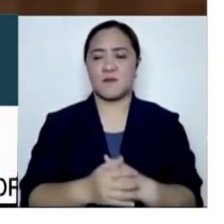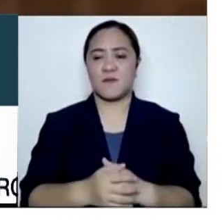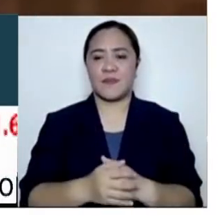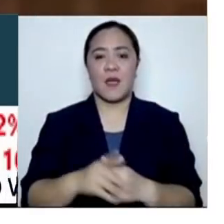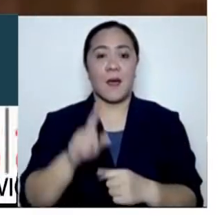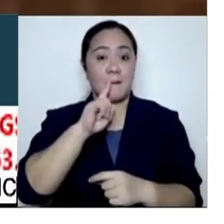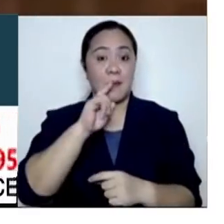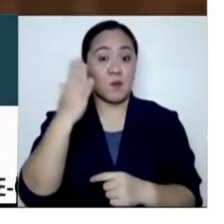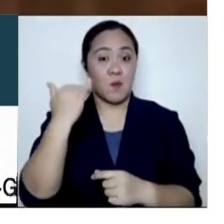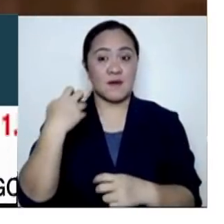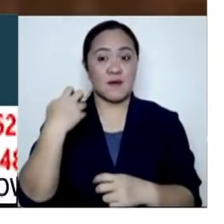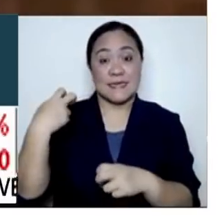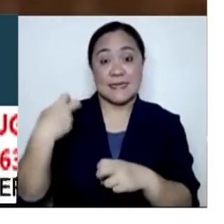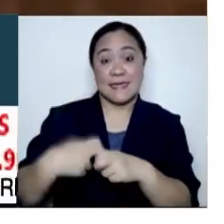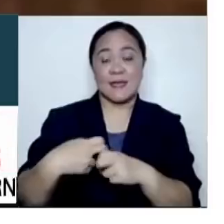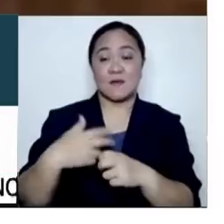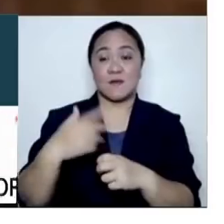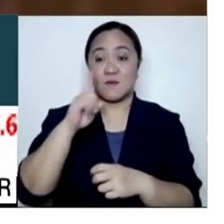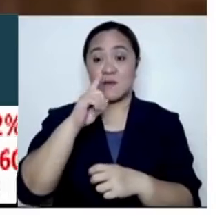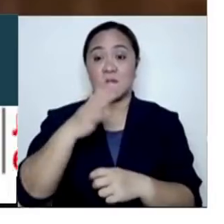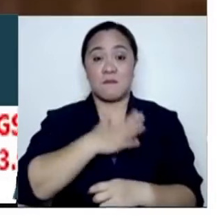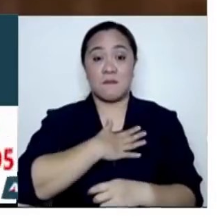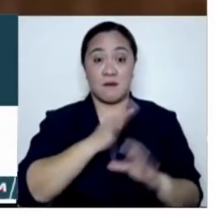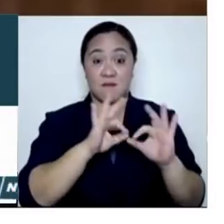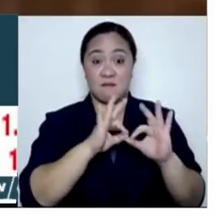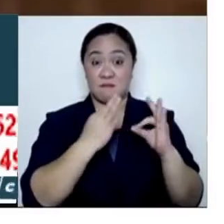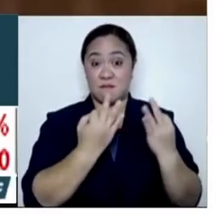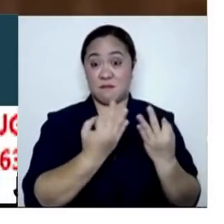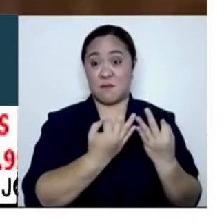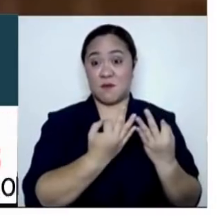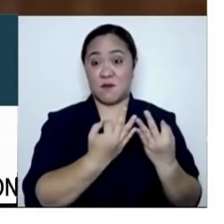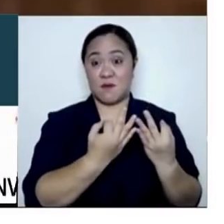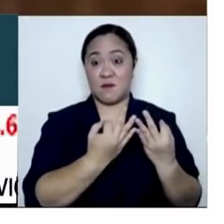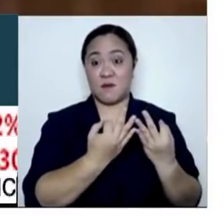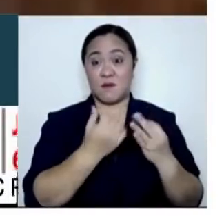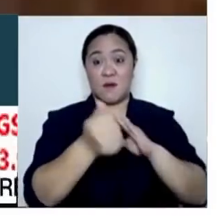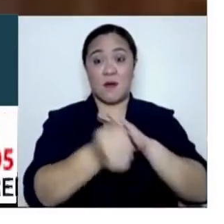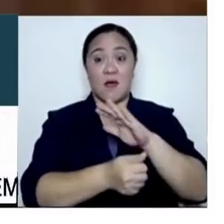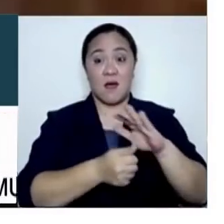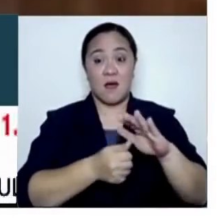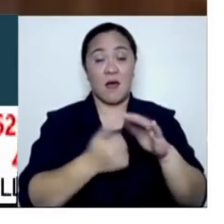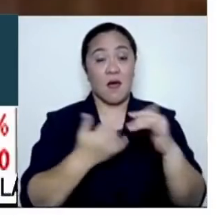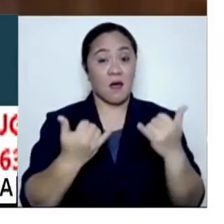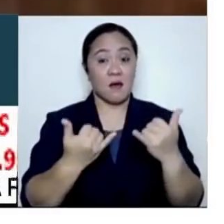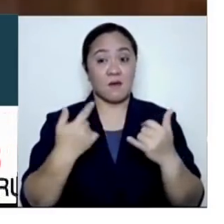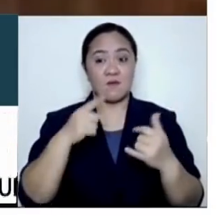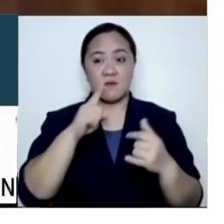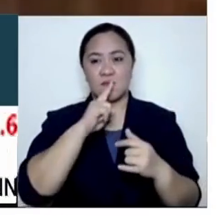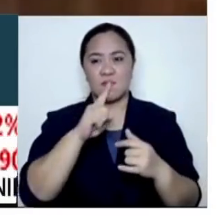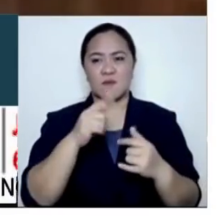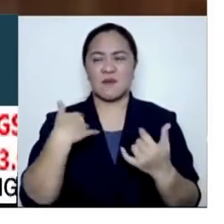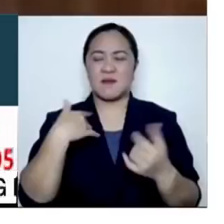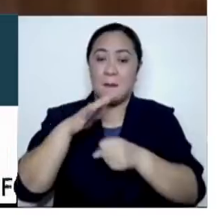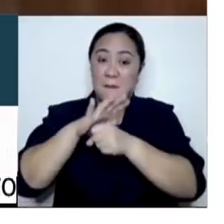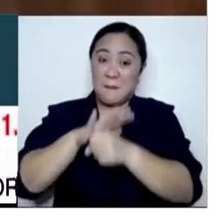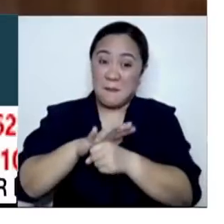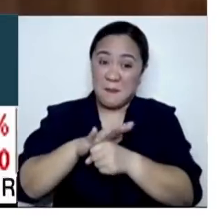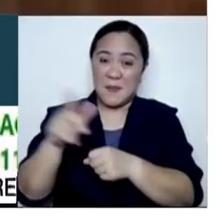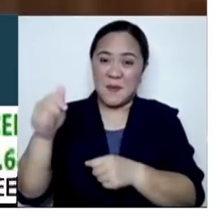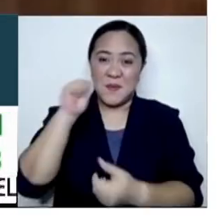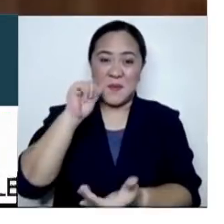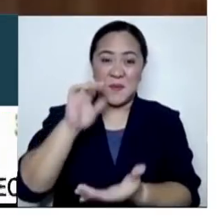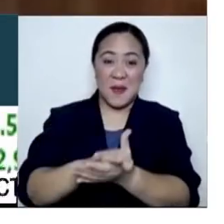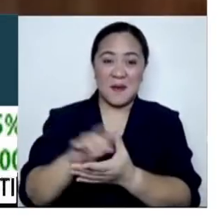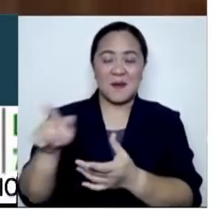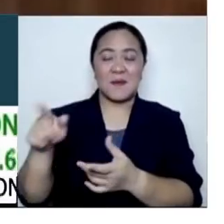nahihirapan because my family, I'm under severe, I'm not under pressure from my wife. And last night, we talked about